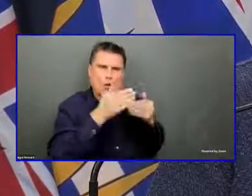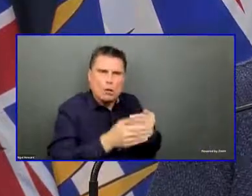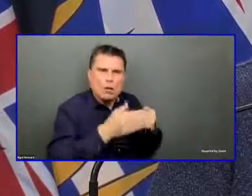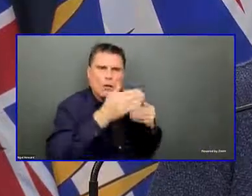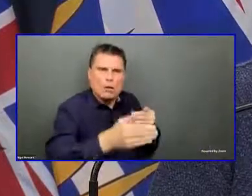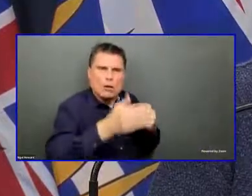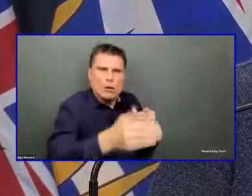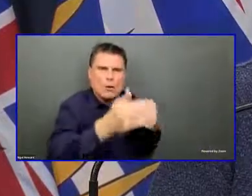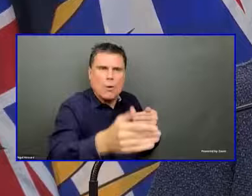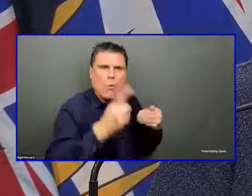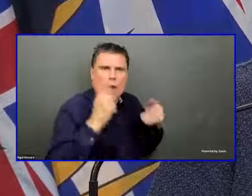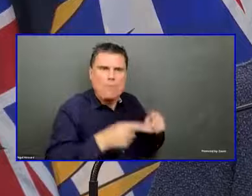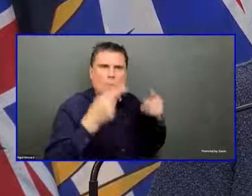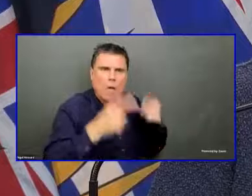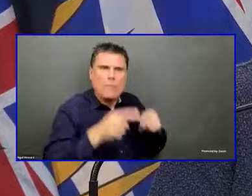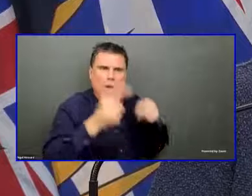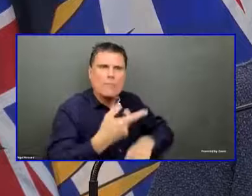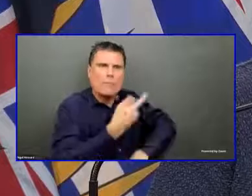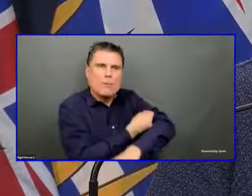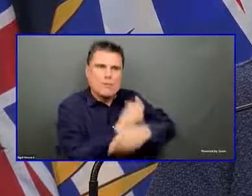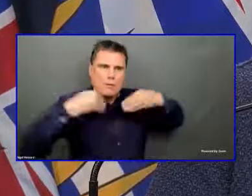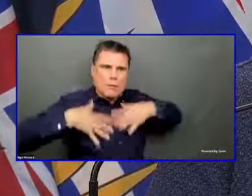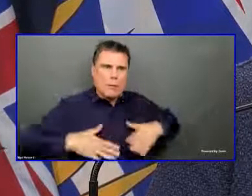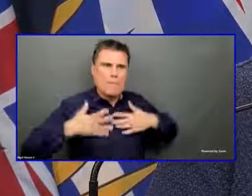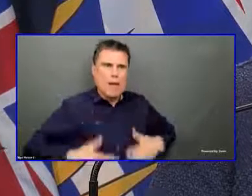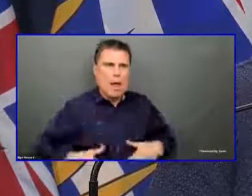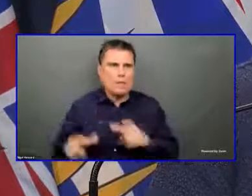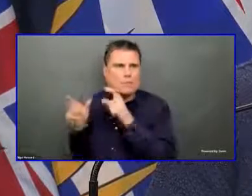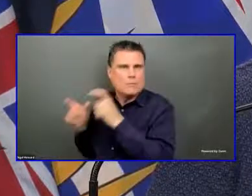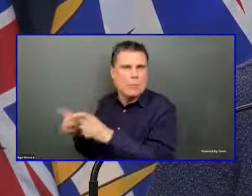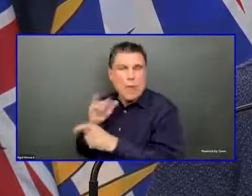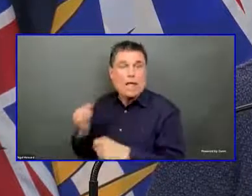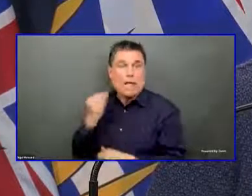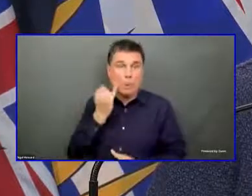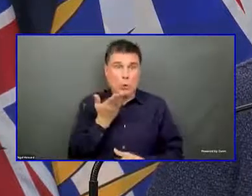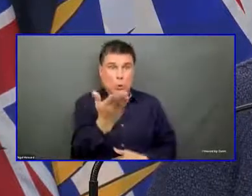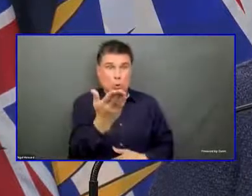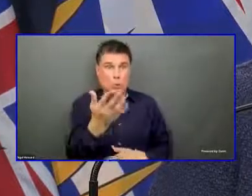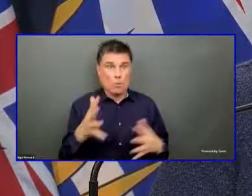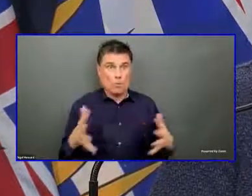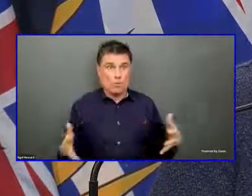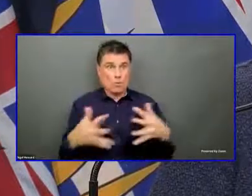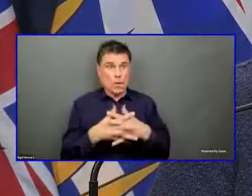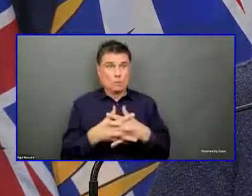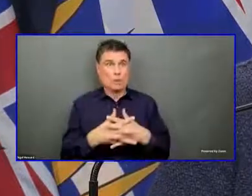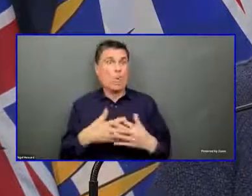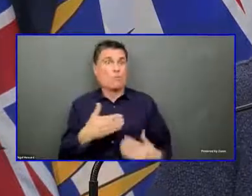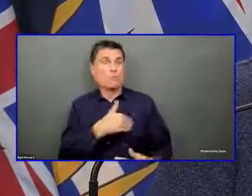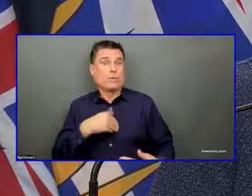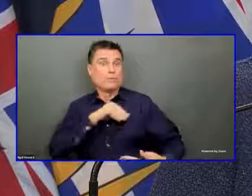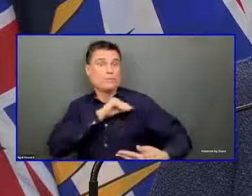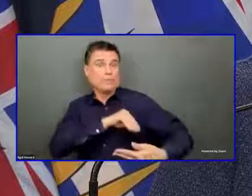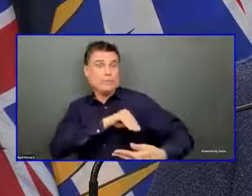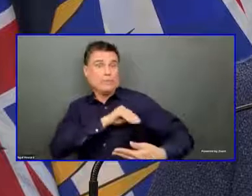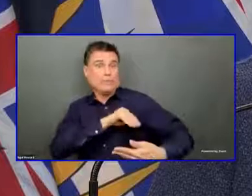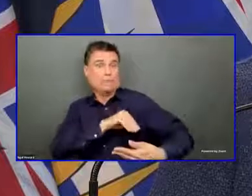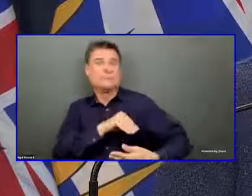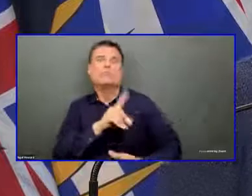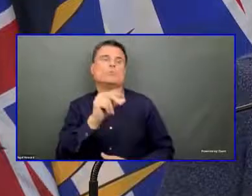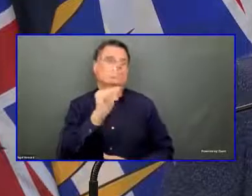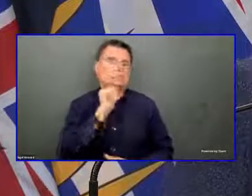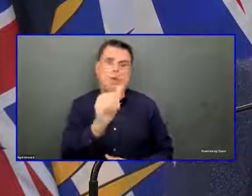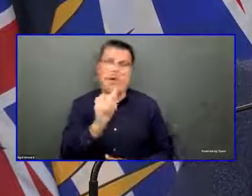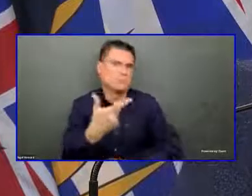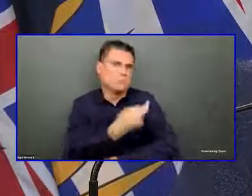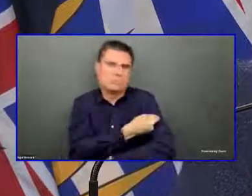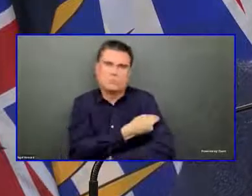out was if you're pregnant or breastfeeding, to not get the vaccine. We now know that it is safe.